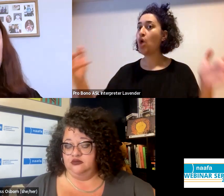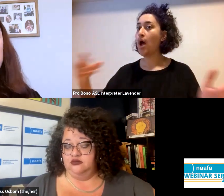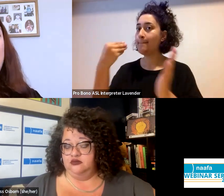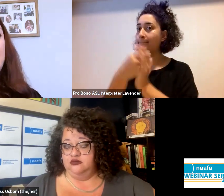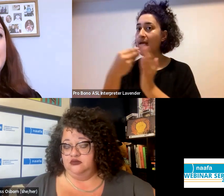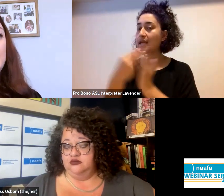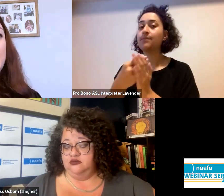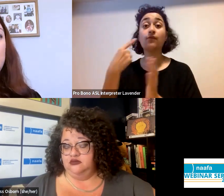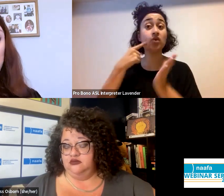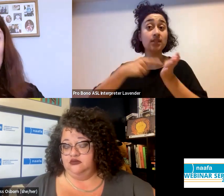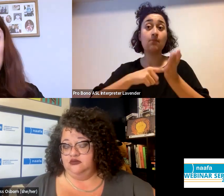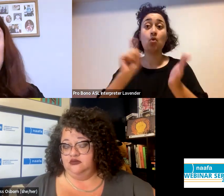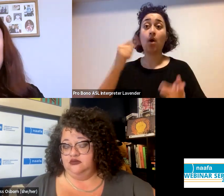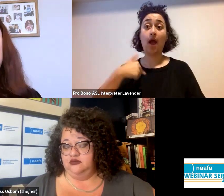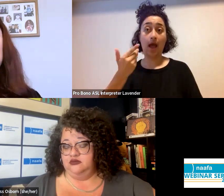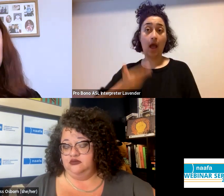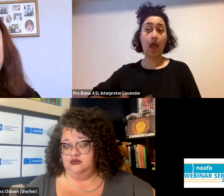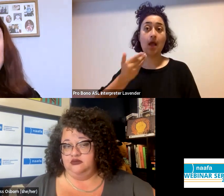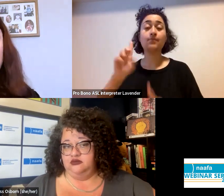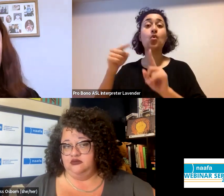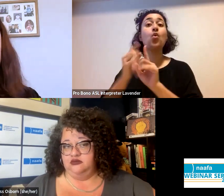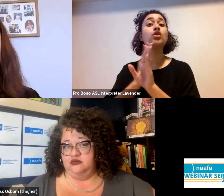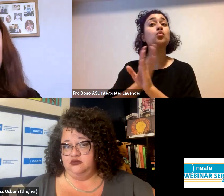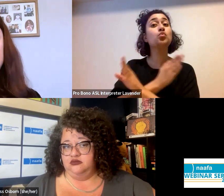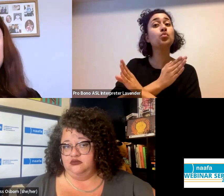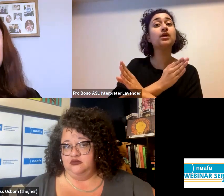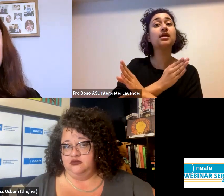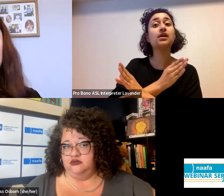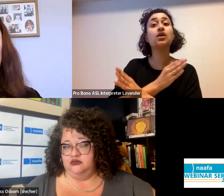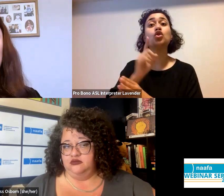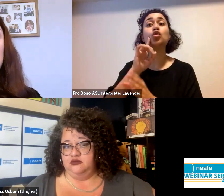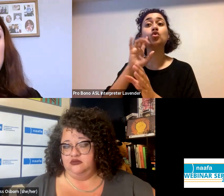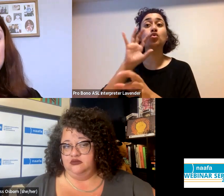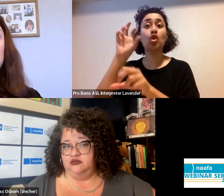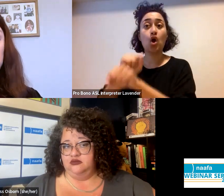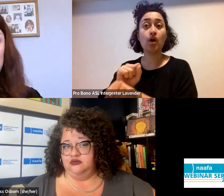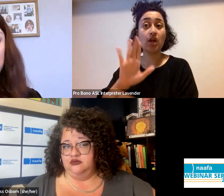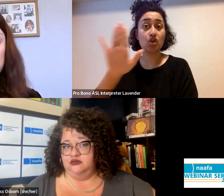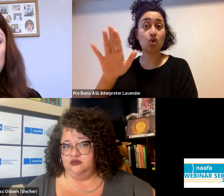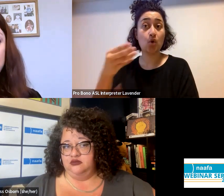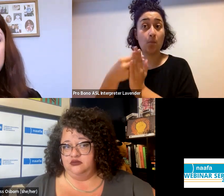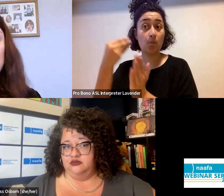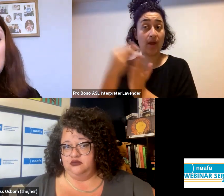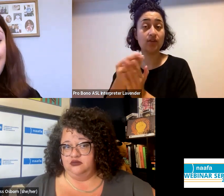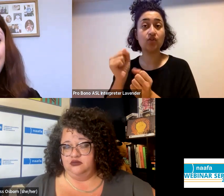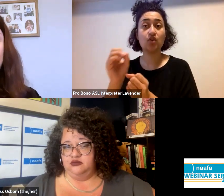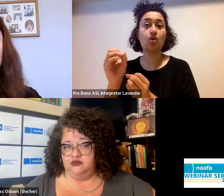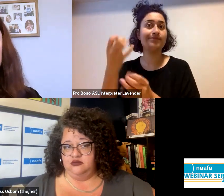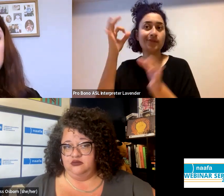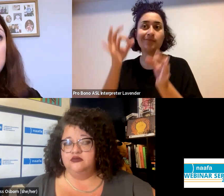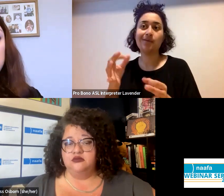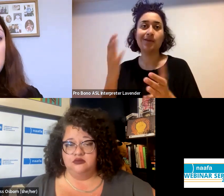I am, when you prearrange, you essentially lock in your prices. So unless you change services or you